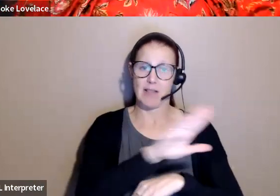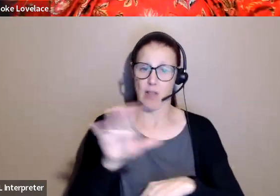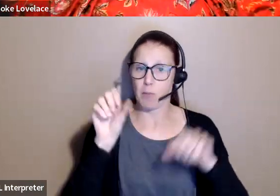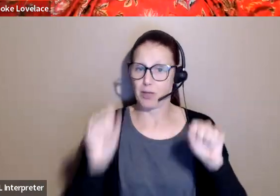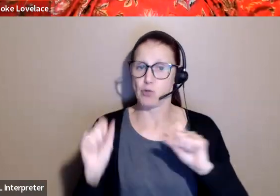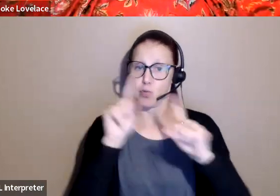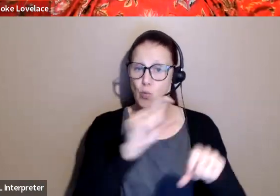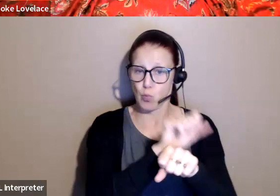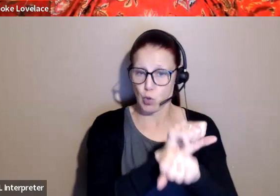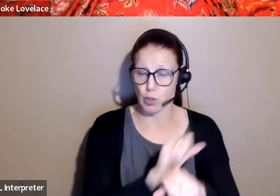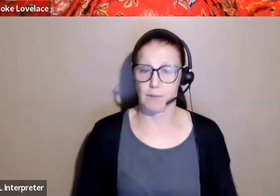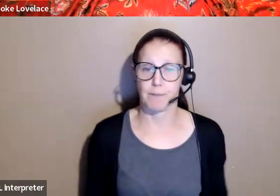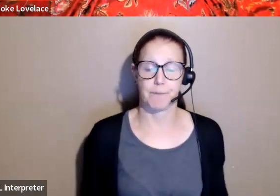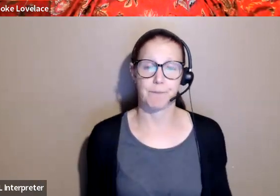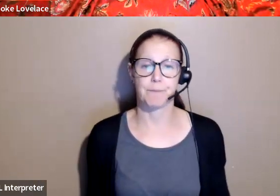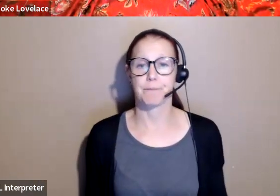go to work.